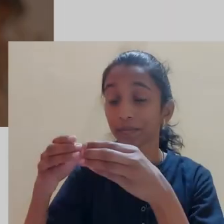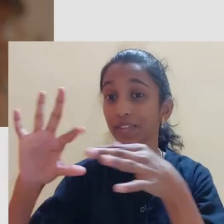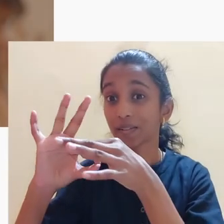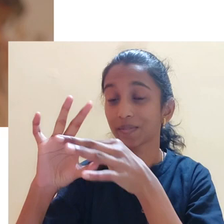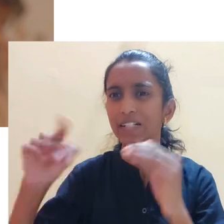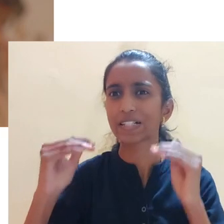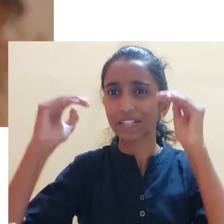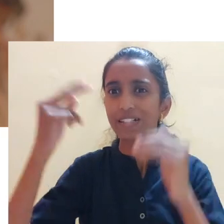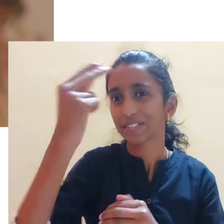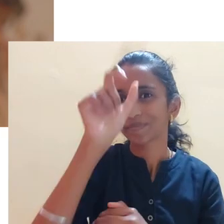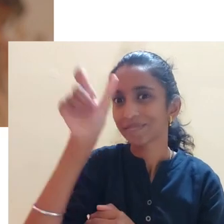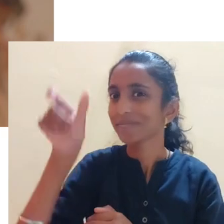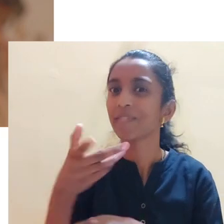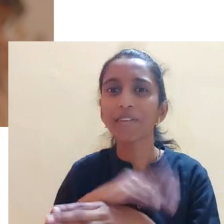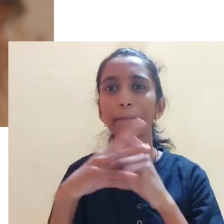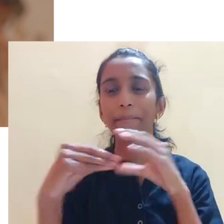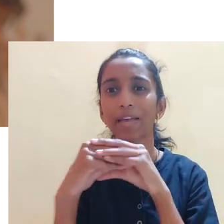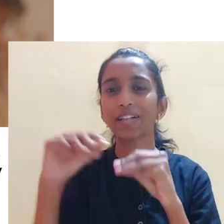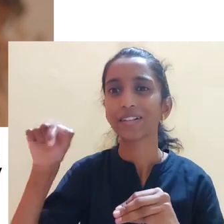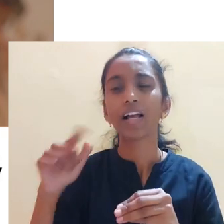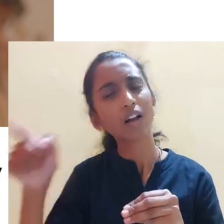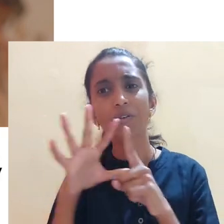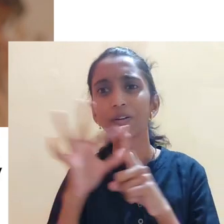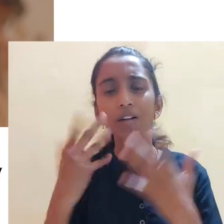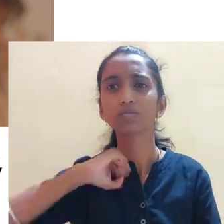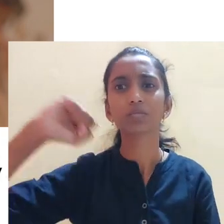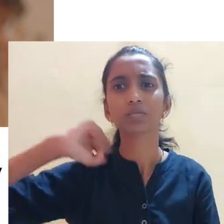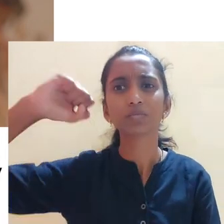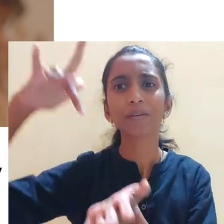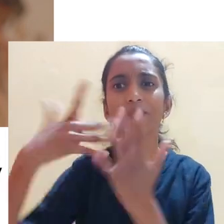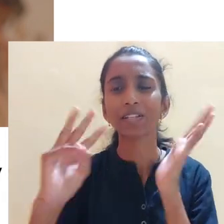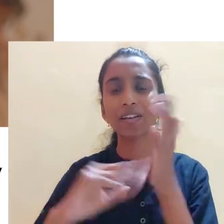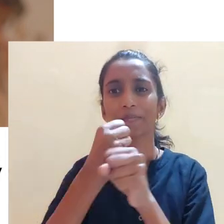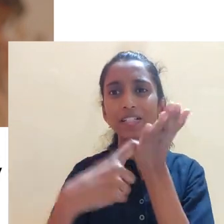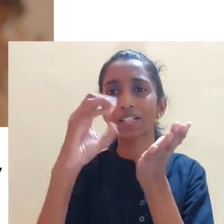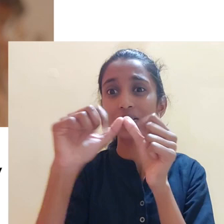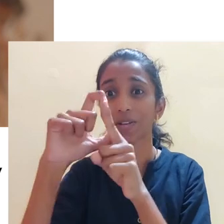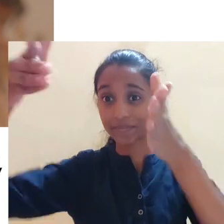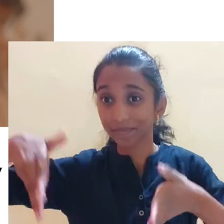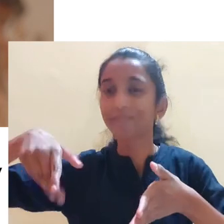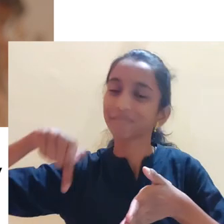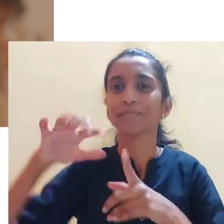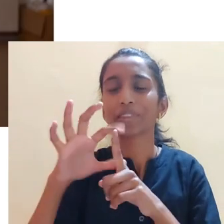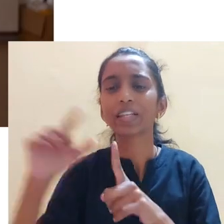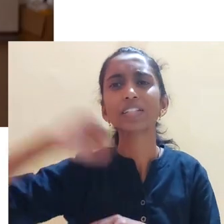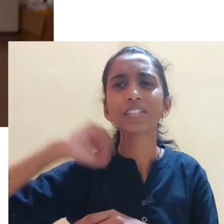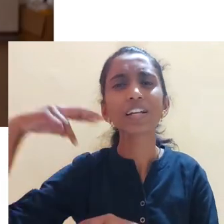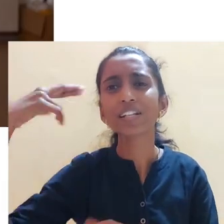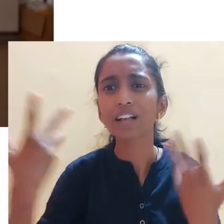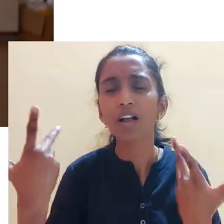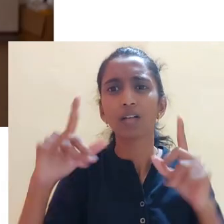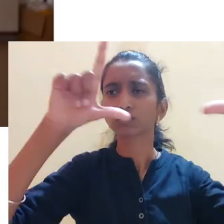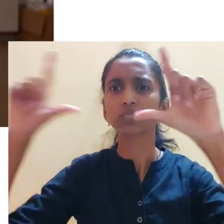A group of senior artists from Bangalore, they did a protest show on the pavements of MG Road, marking